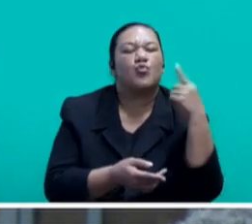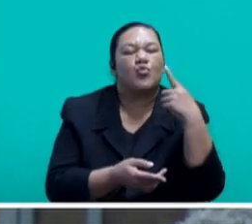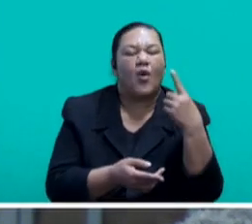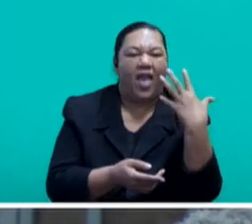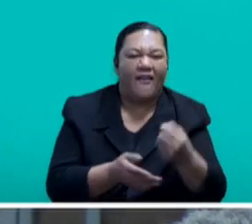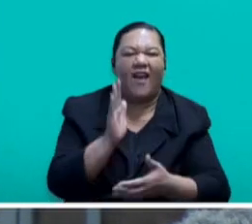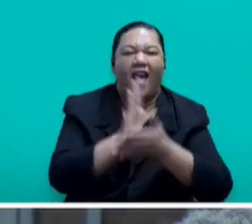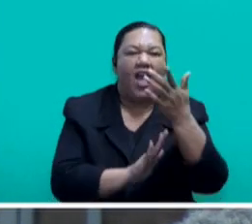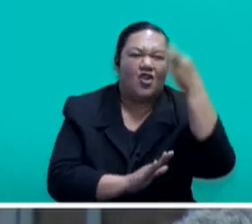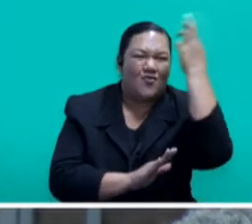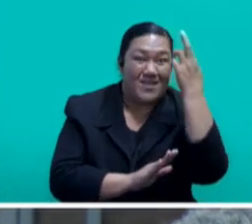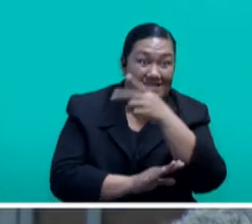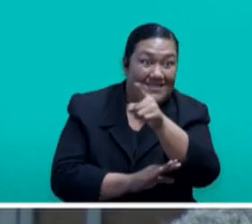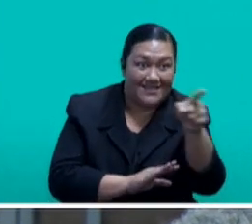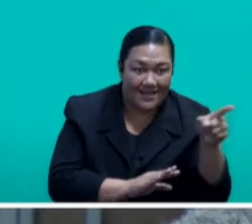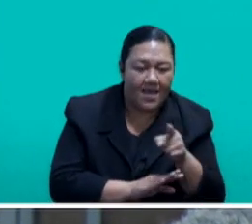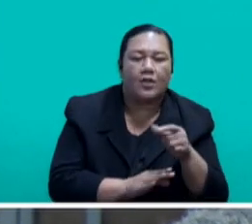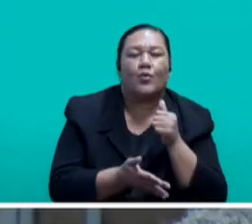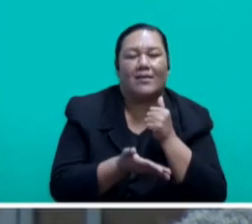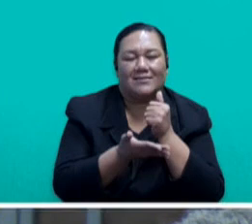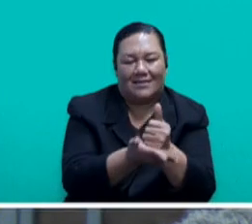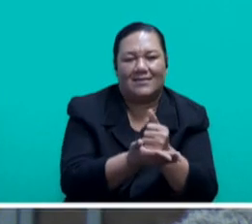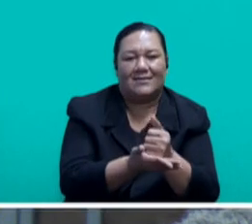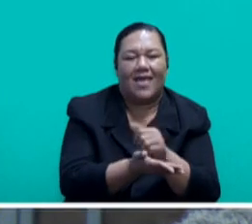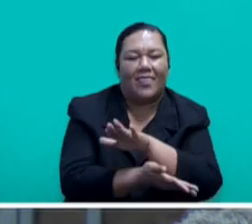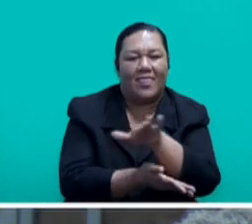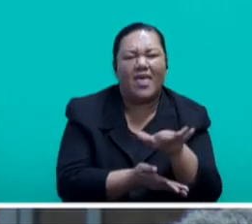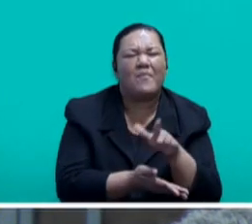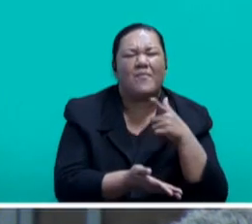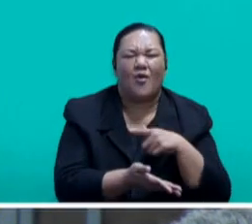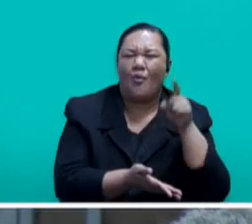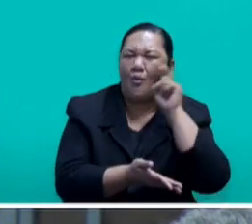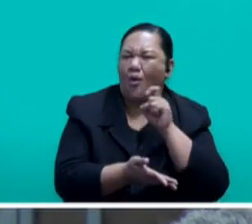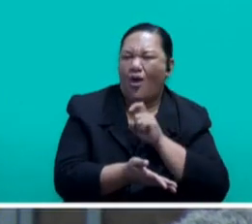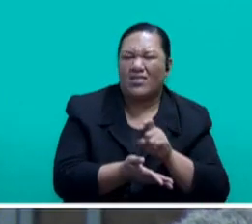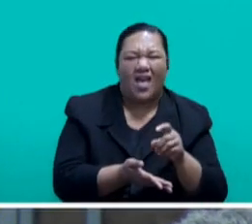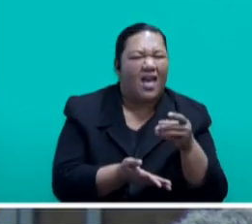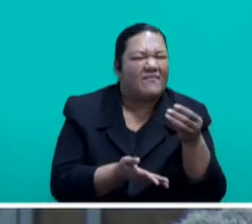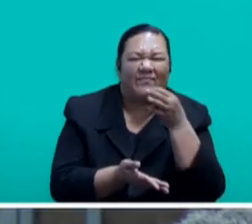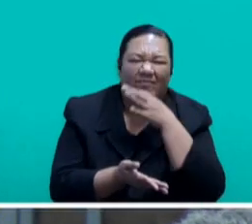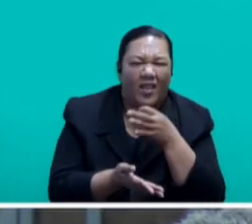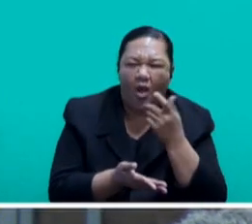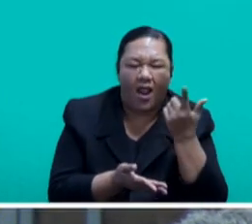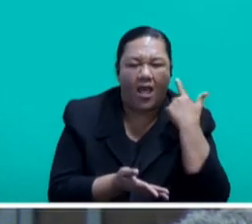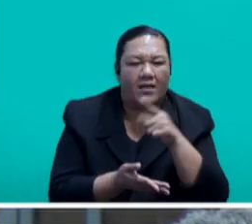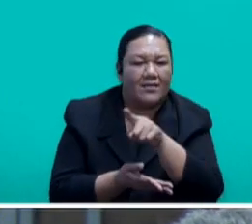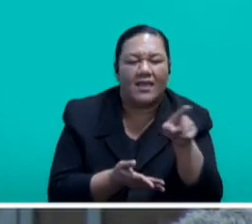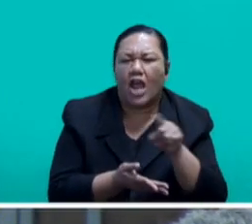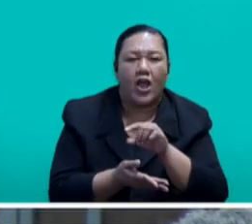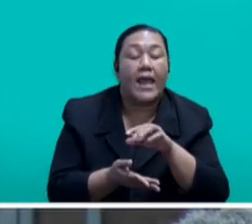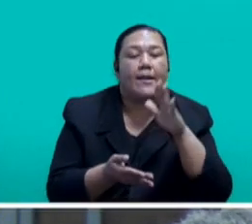able to assist these at-risk vulnerable communities and rural dwellers with the provision of proper